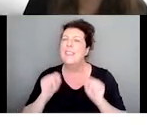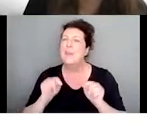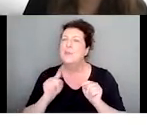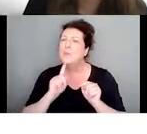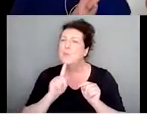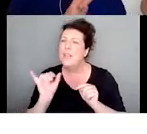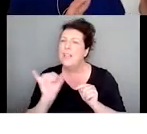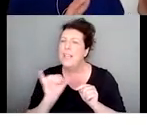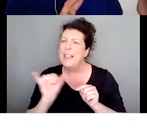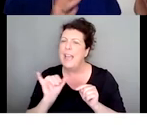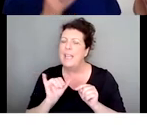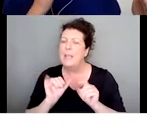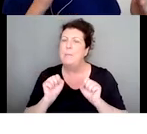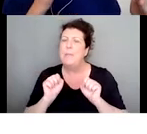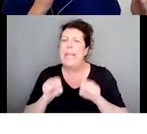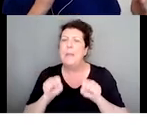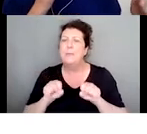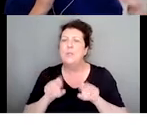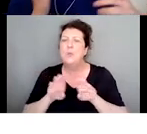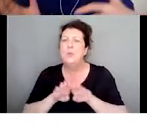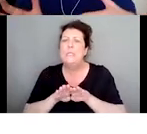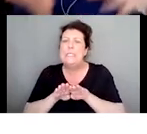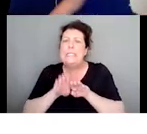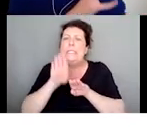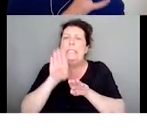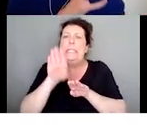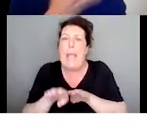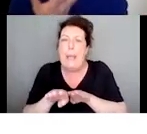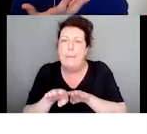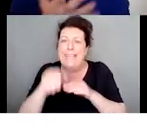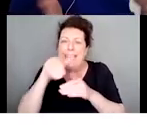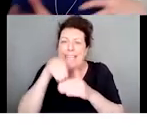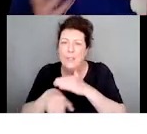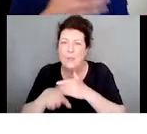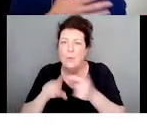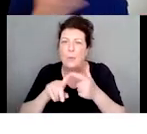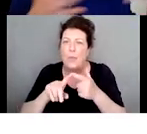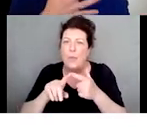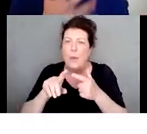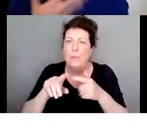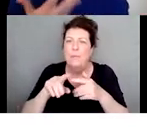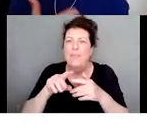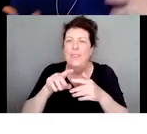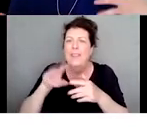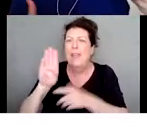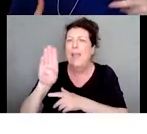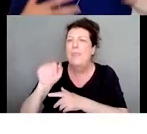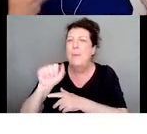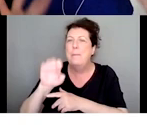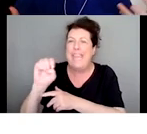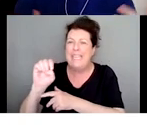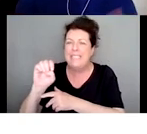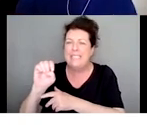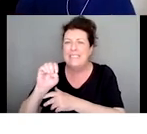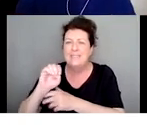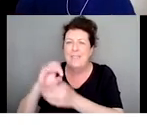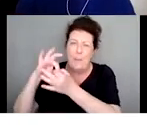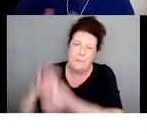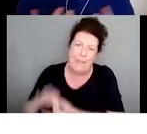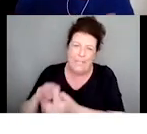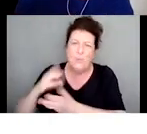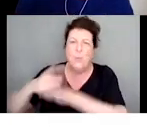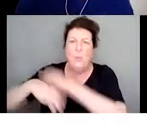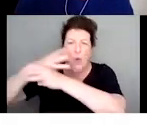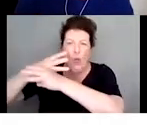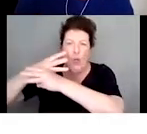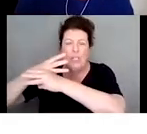step into, you know, the base world, I guess, and the other episodes of the show into that world. Um,